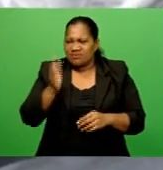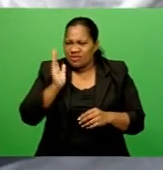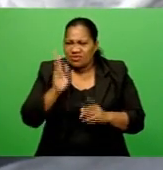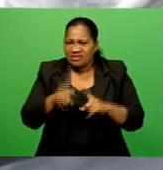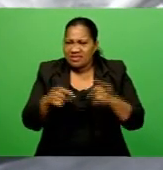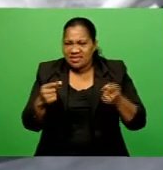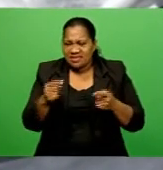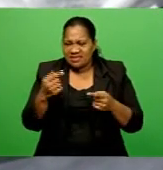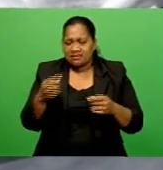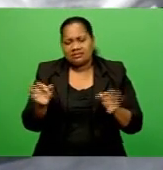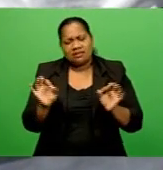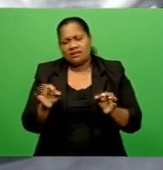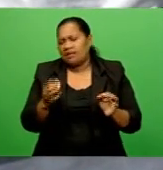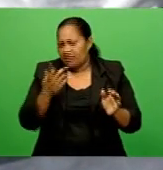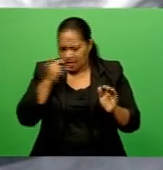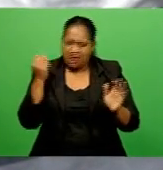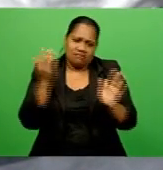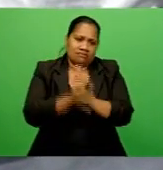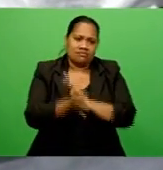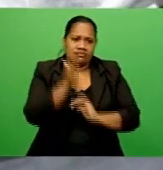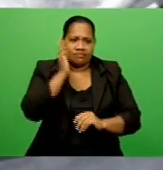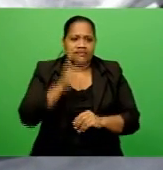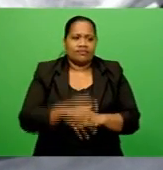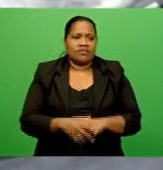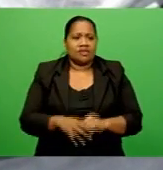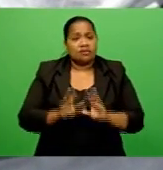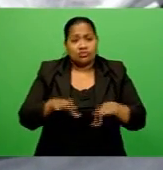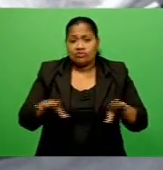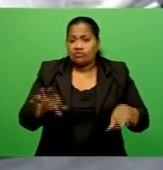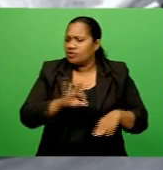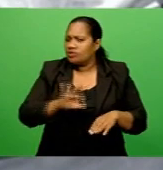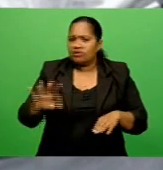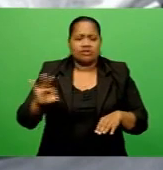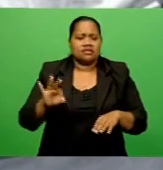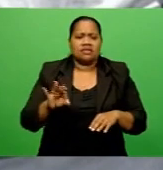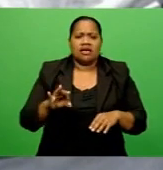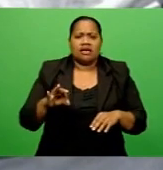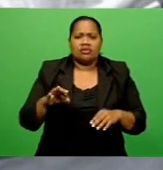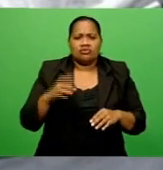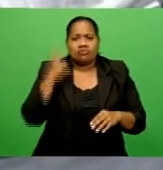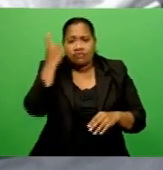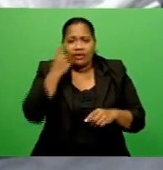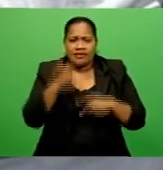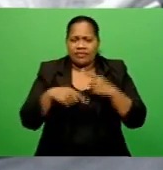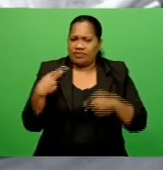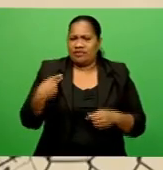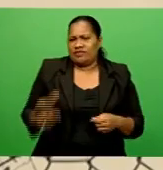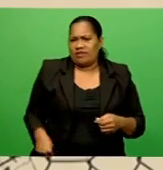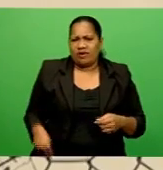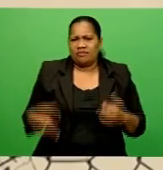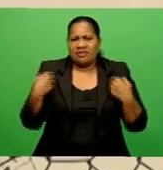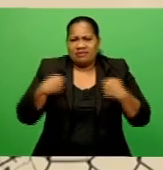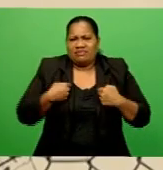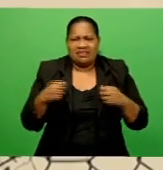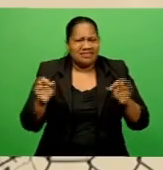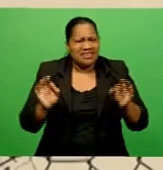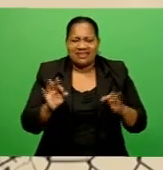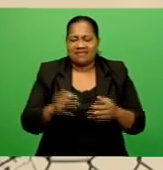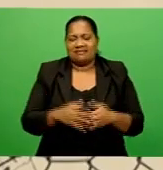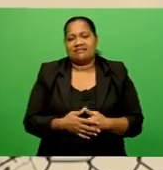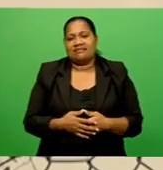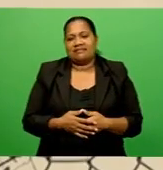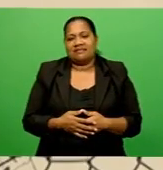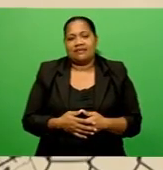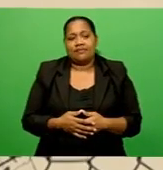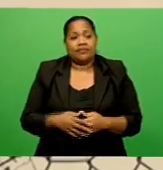for children not to worry about their uniform, school shoes, etc. They don't have to have everything to go to school. The Prime Minister